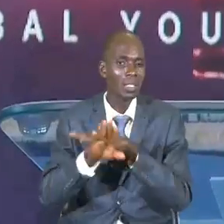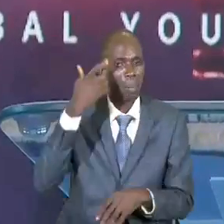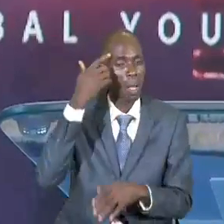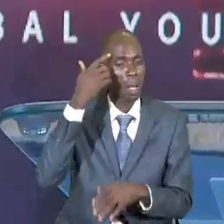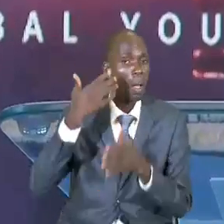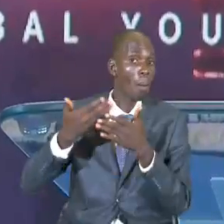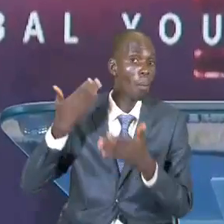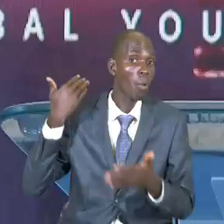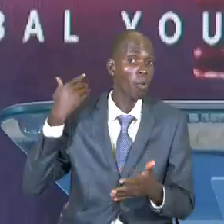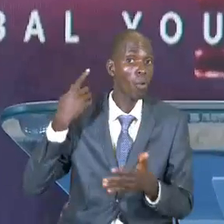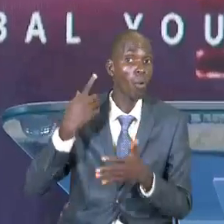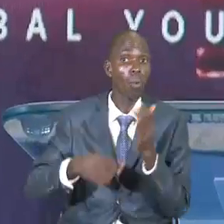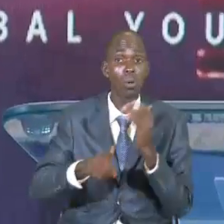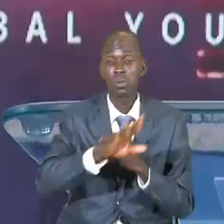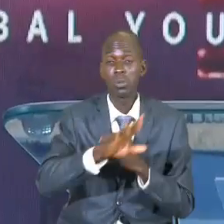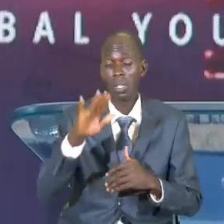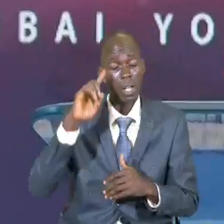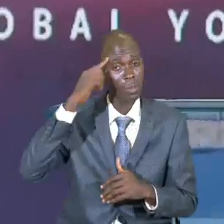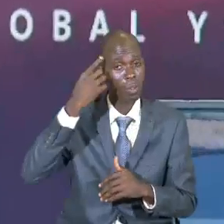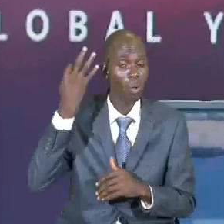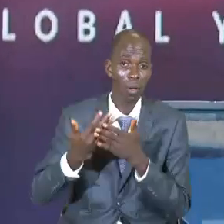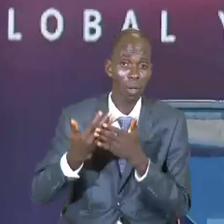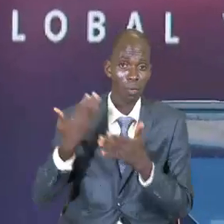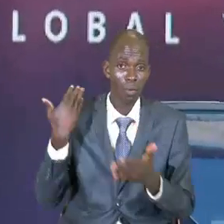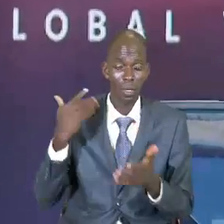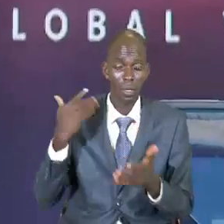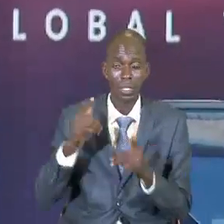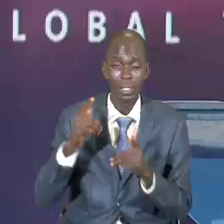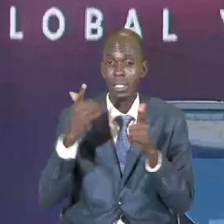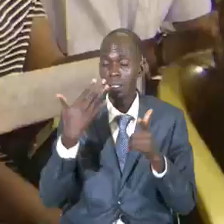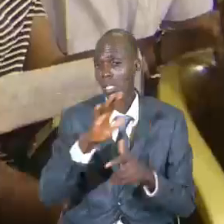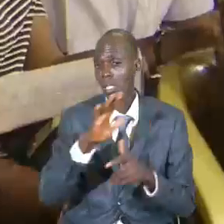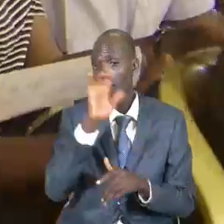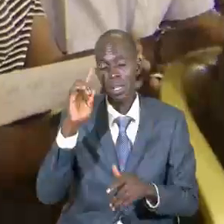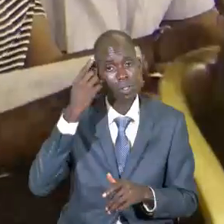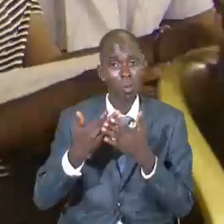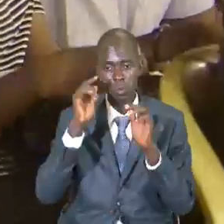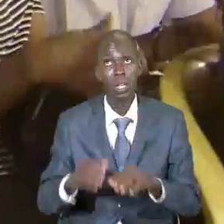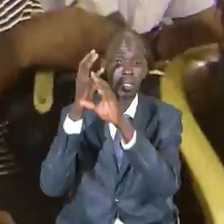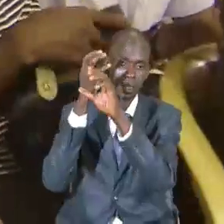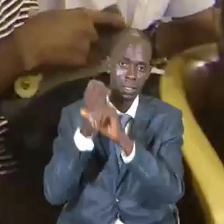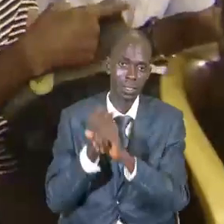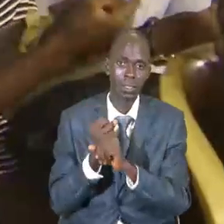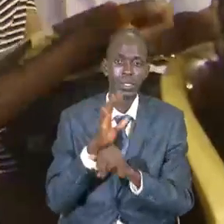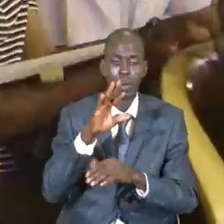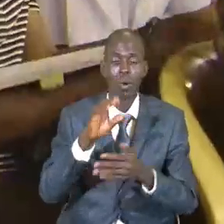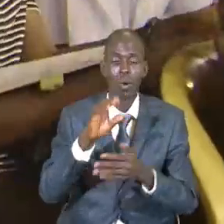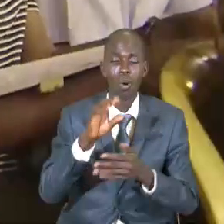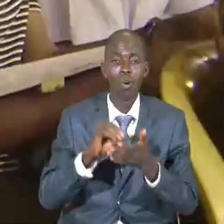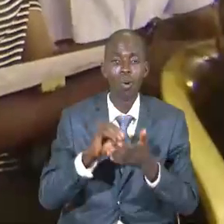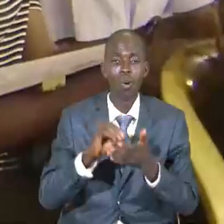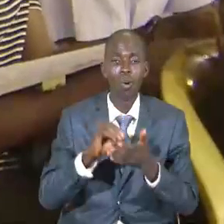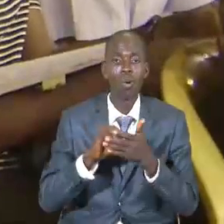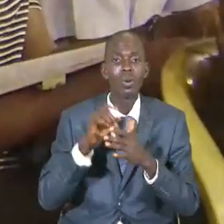great things you never thought you could achieve, your own time has now come. The new direction you never